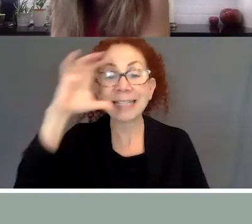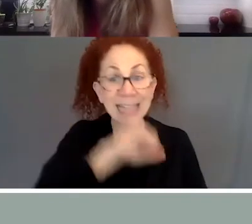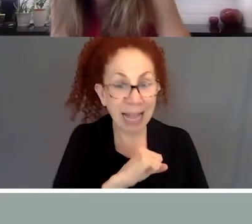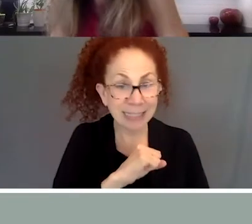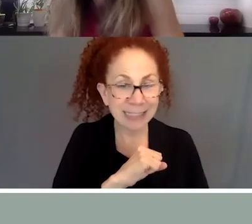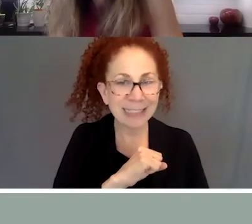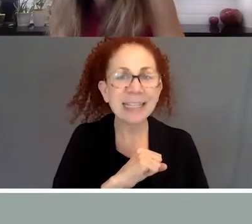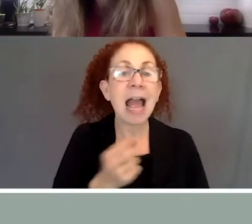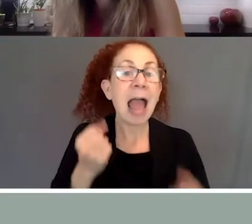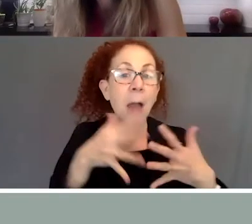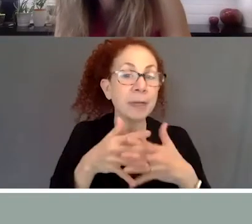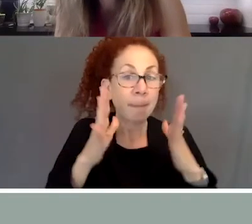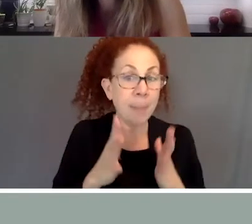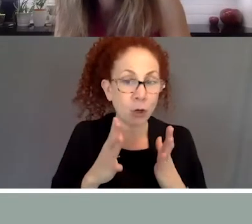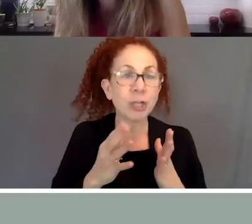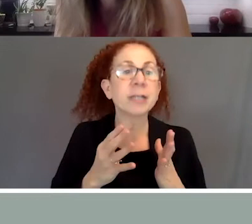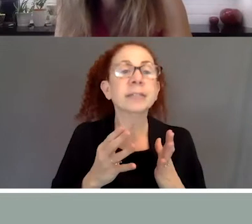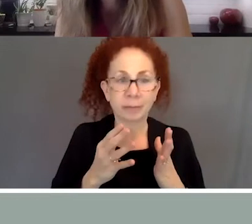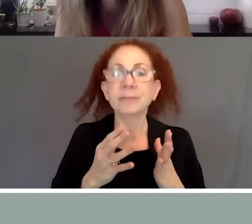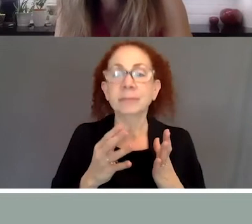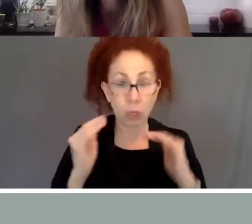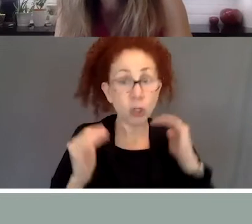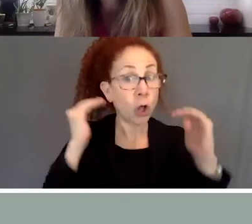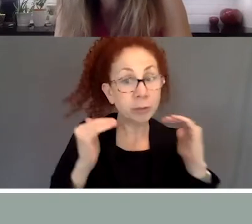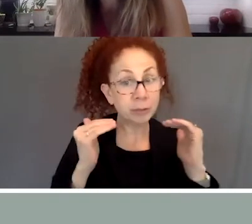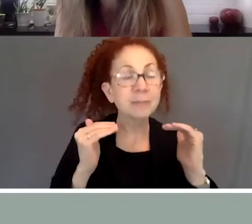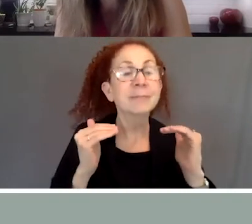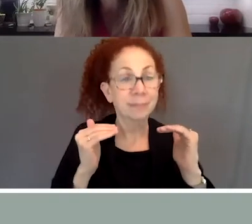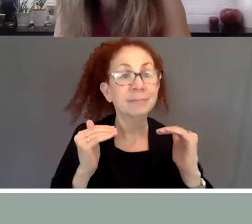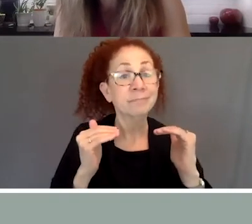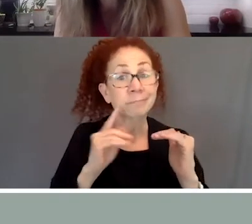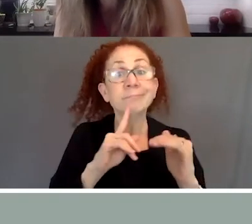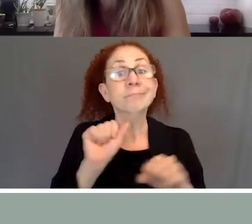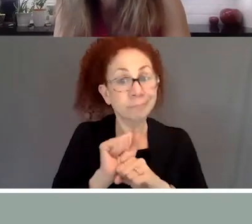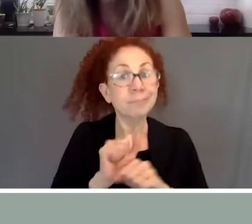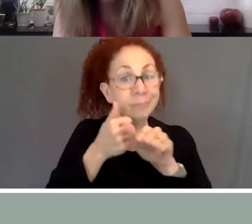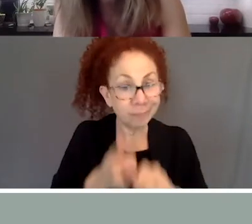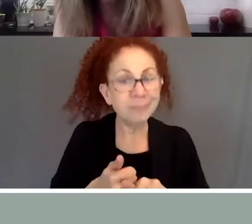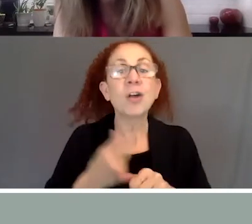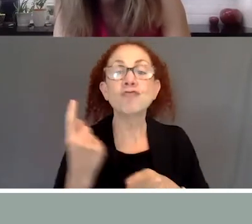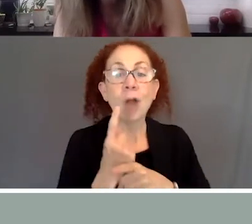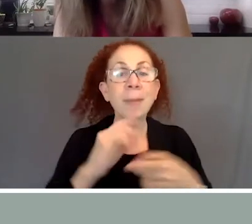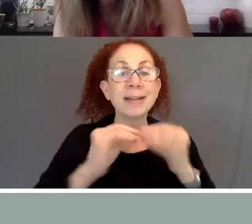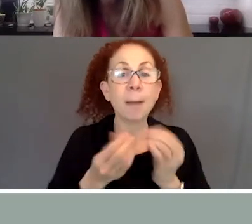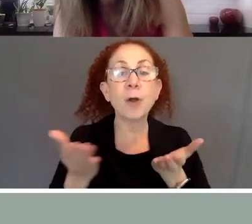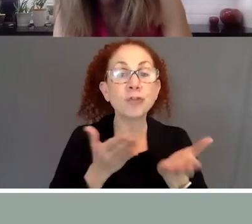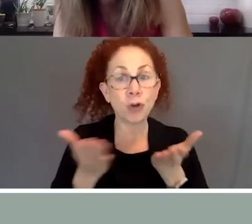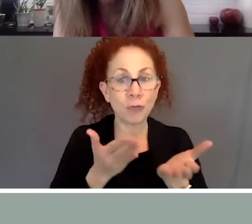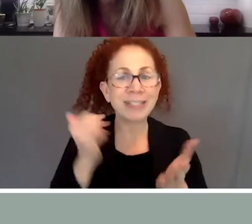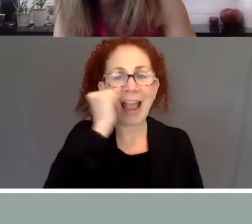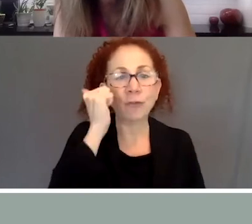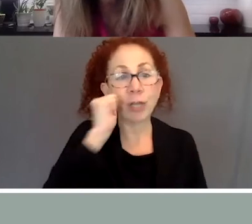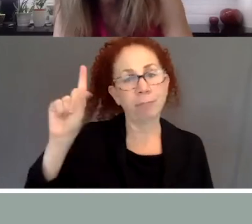for American adults? How many of us are getting the recommended number of servings on a